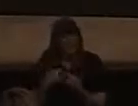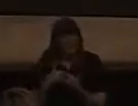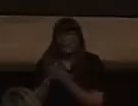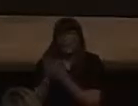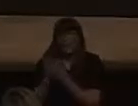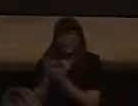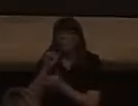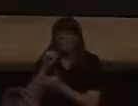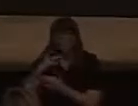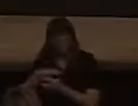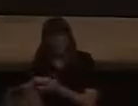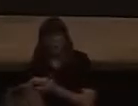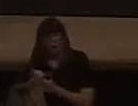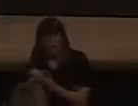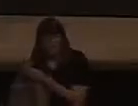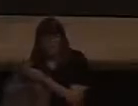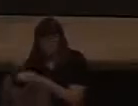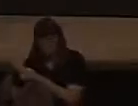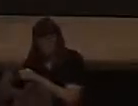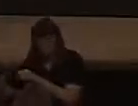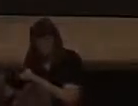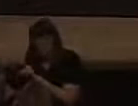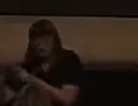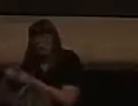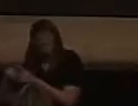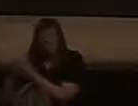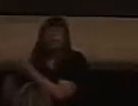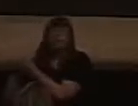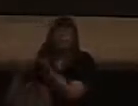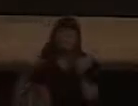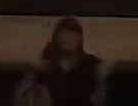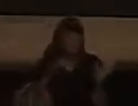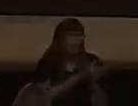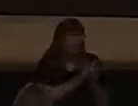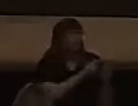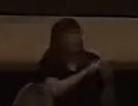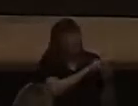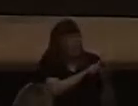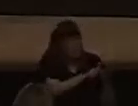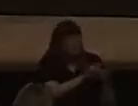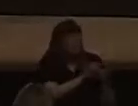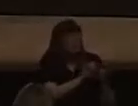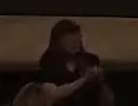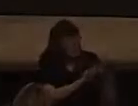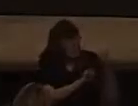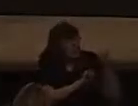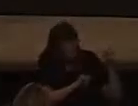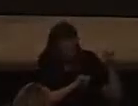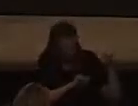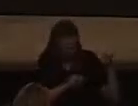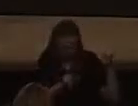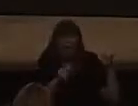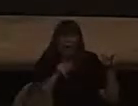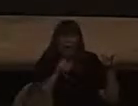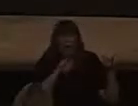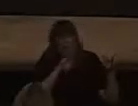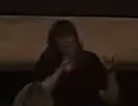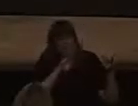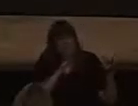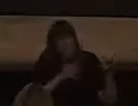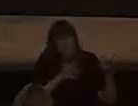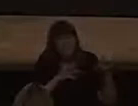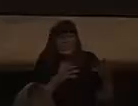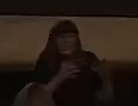asking nonprofits that specialize in those issues, but we're asking professionals who, by and large, are somewhat frustrated and